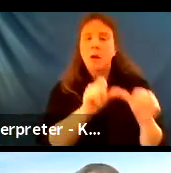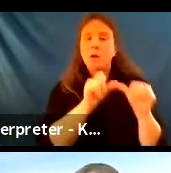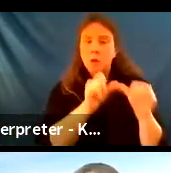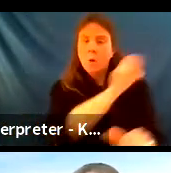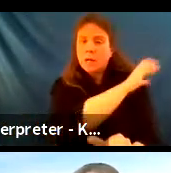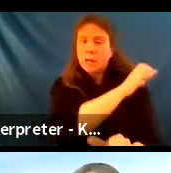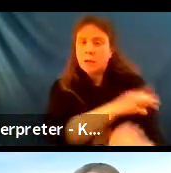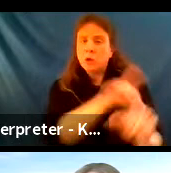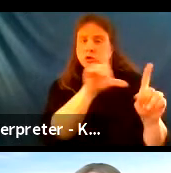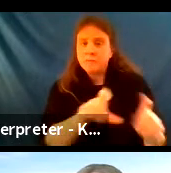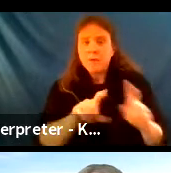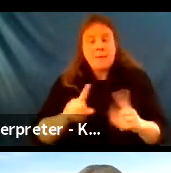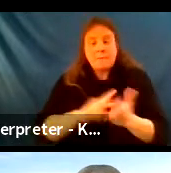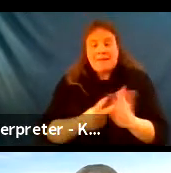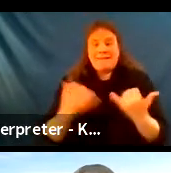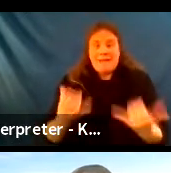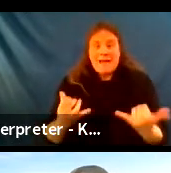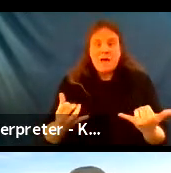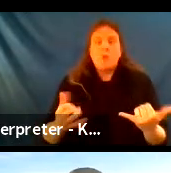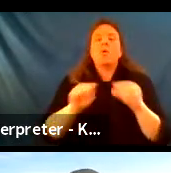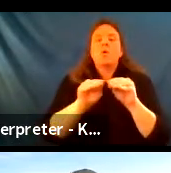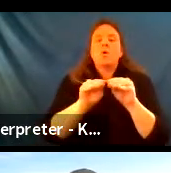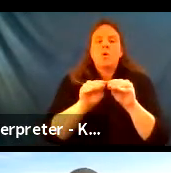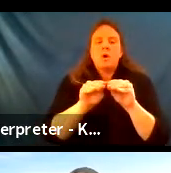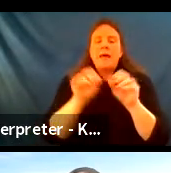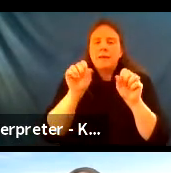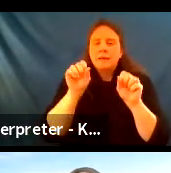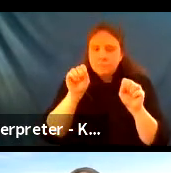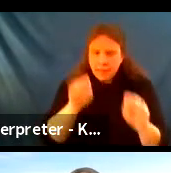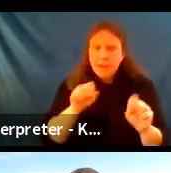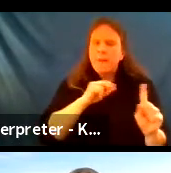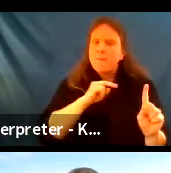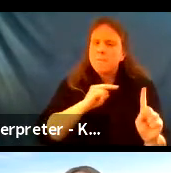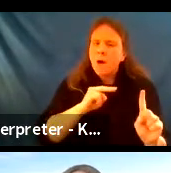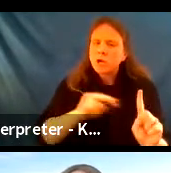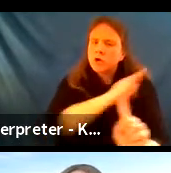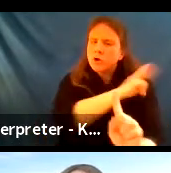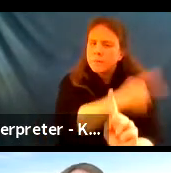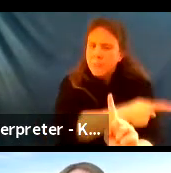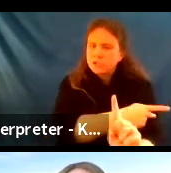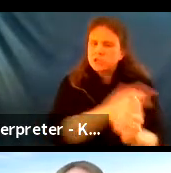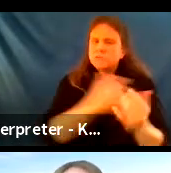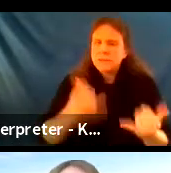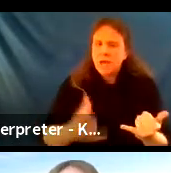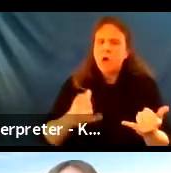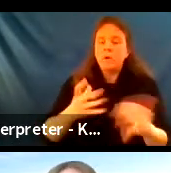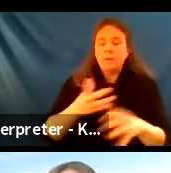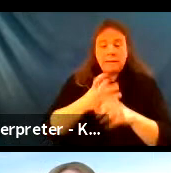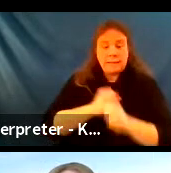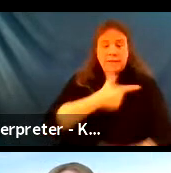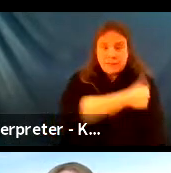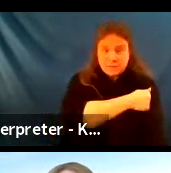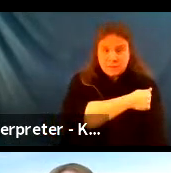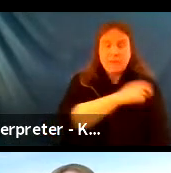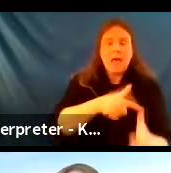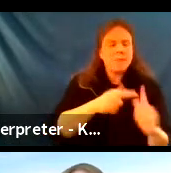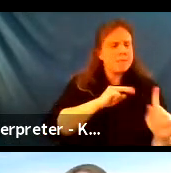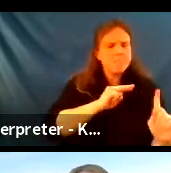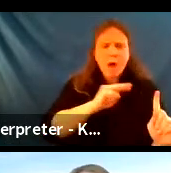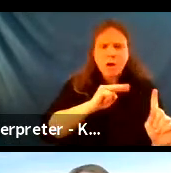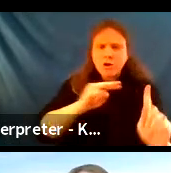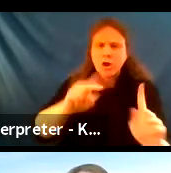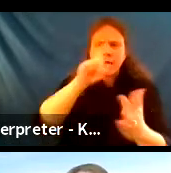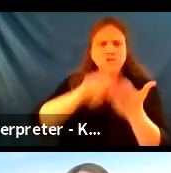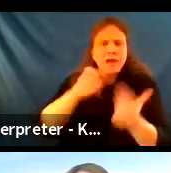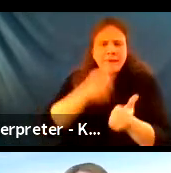that Grace referred to that can track patients after they receive vaccine and look for any signals in unique